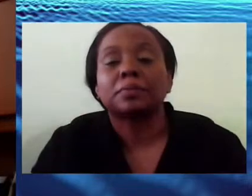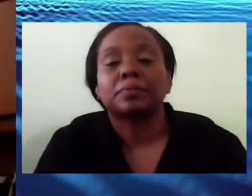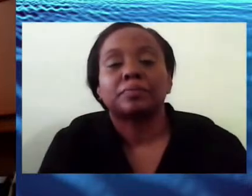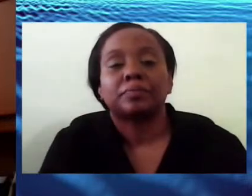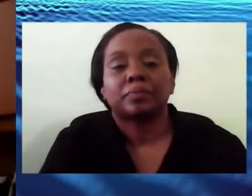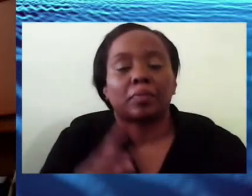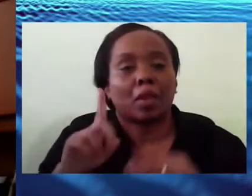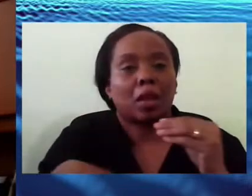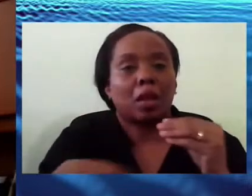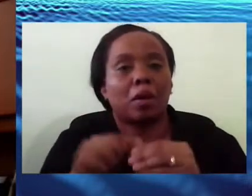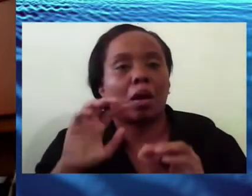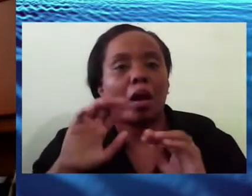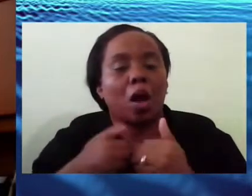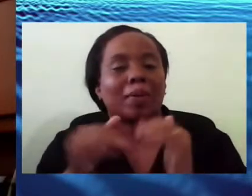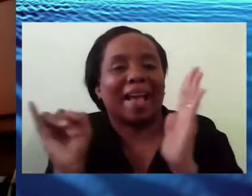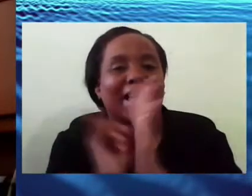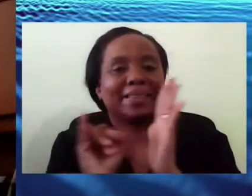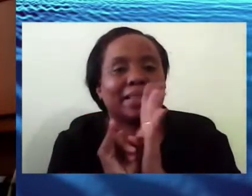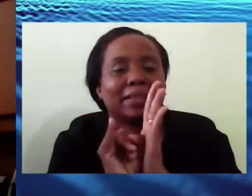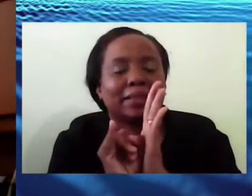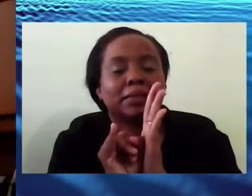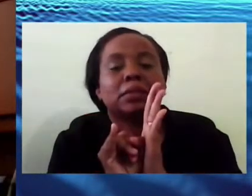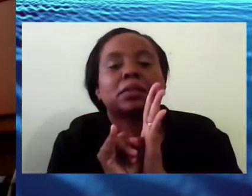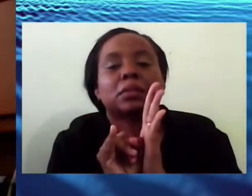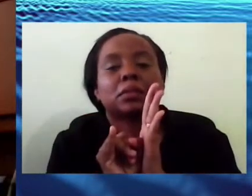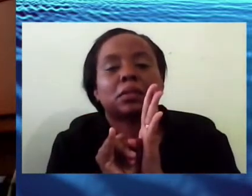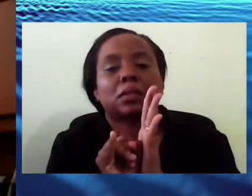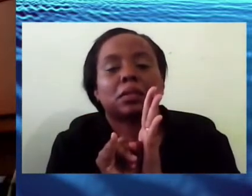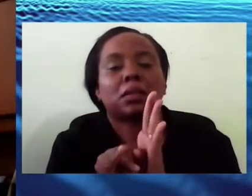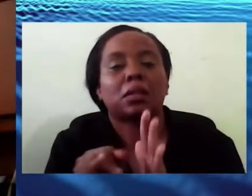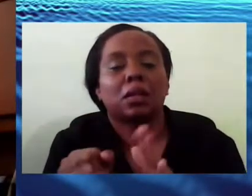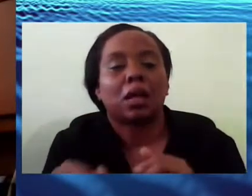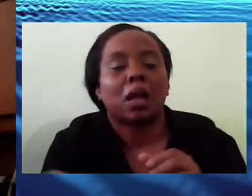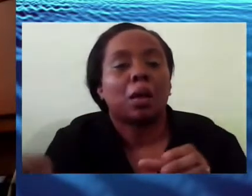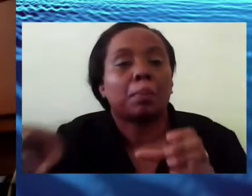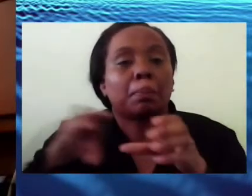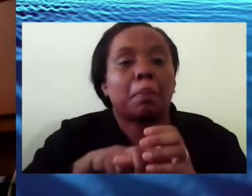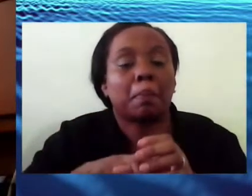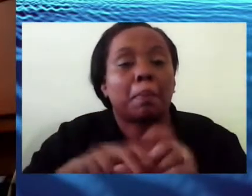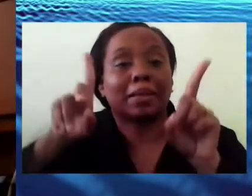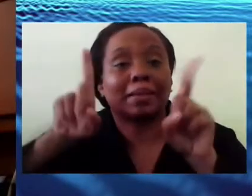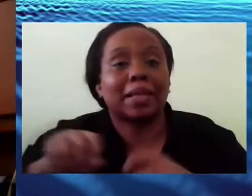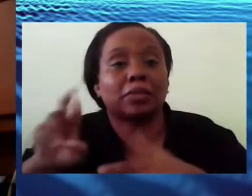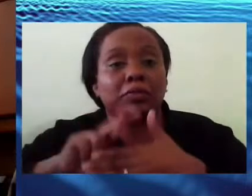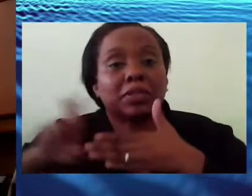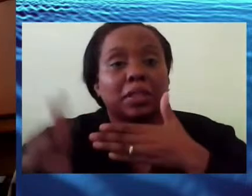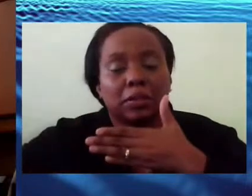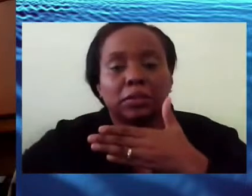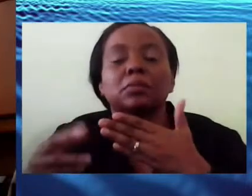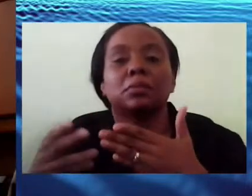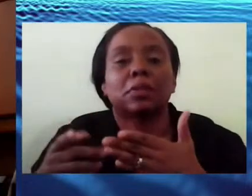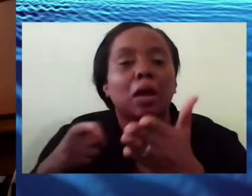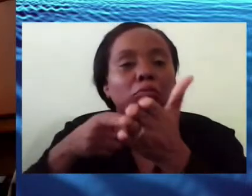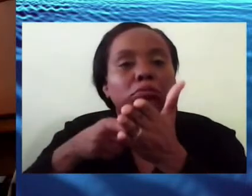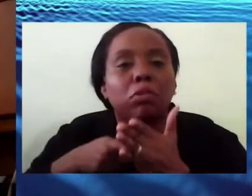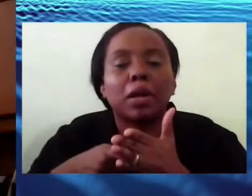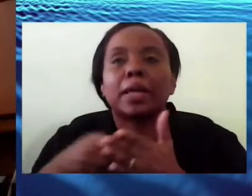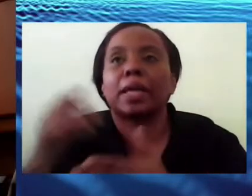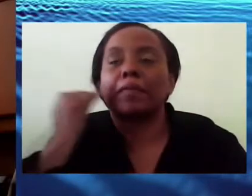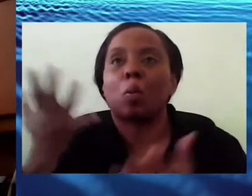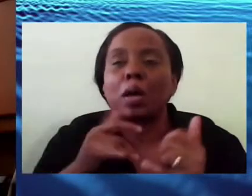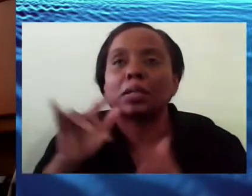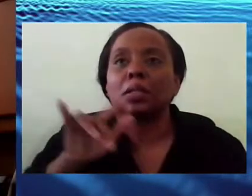passenger identity, the provision of passenger test results that are in compliance with the national protocols that are required for entry into the